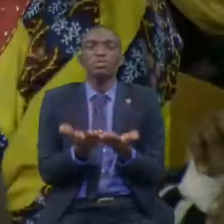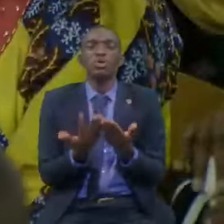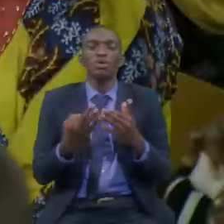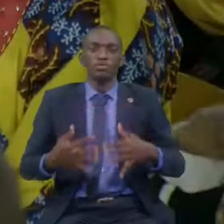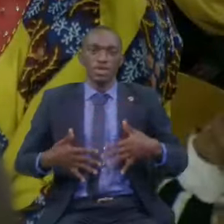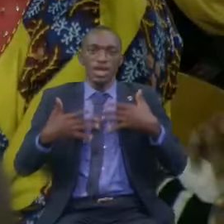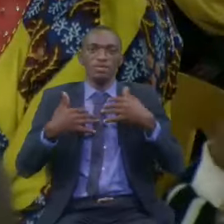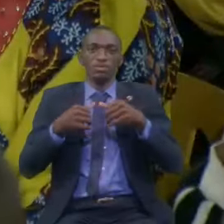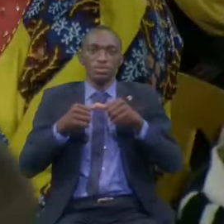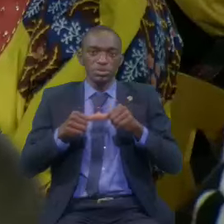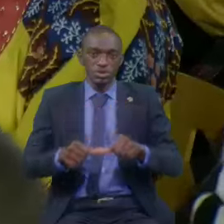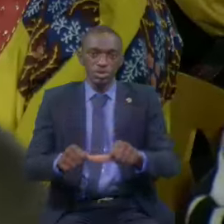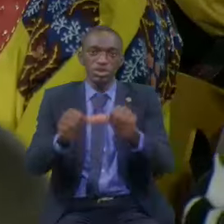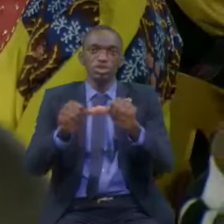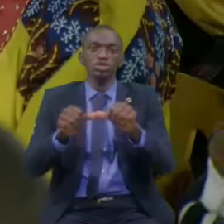Jesus.